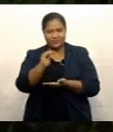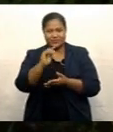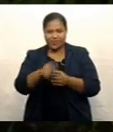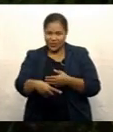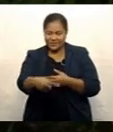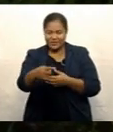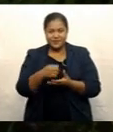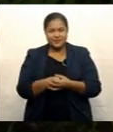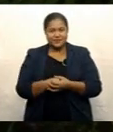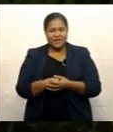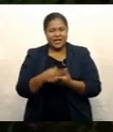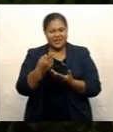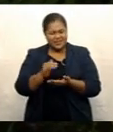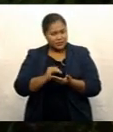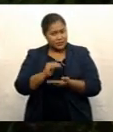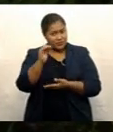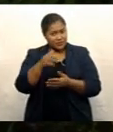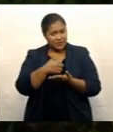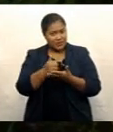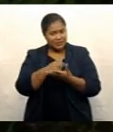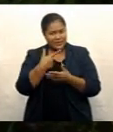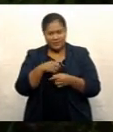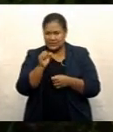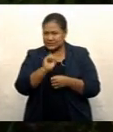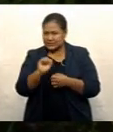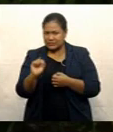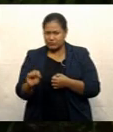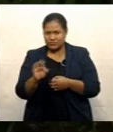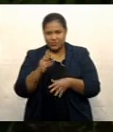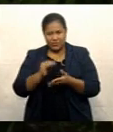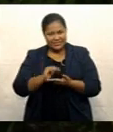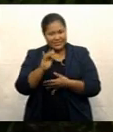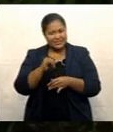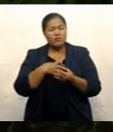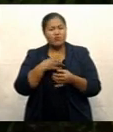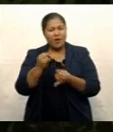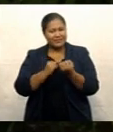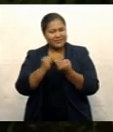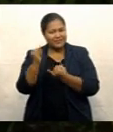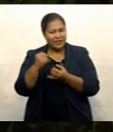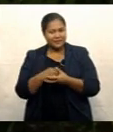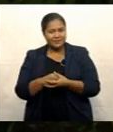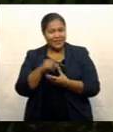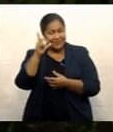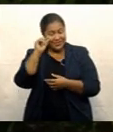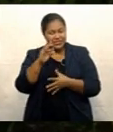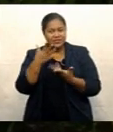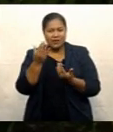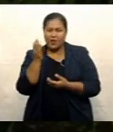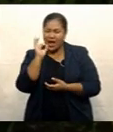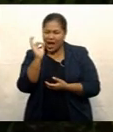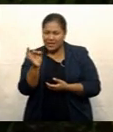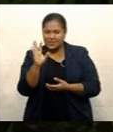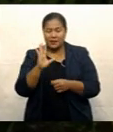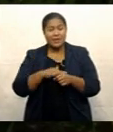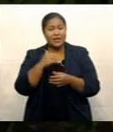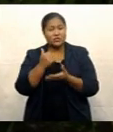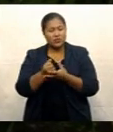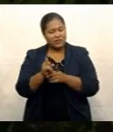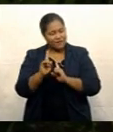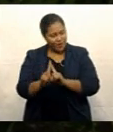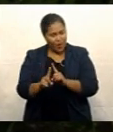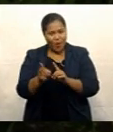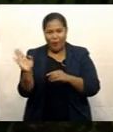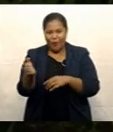influx of cases pose a serious risk of an increase in severe cases. Fijians have been urged to ensure that they follow all